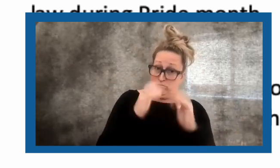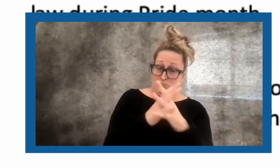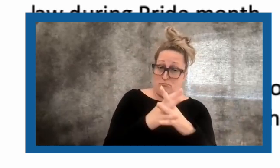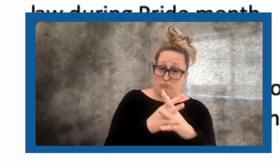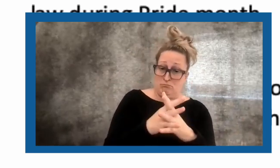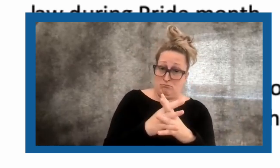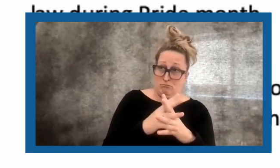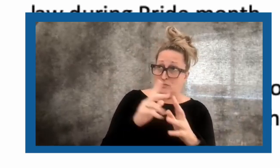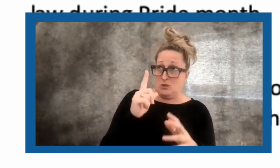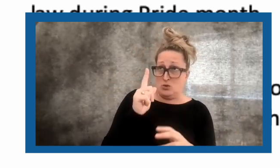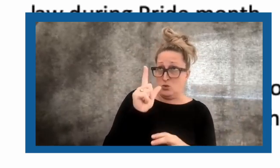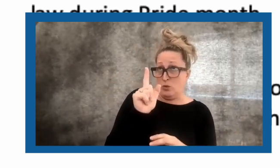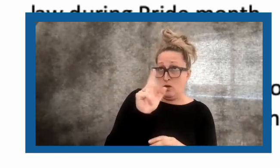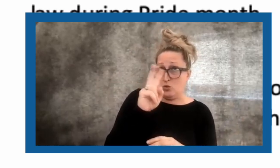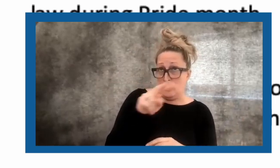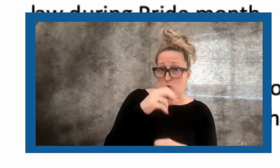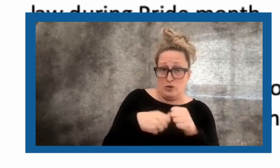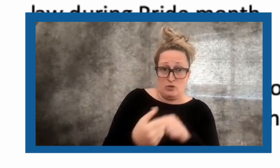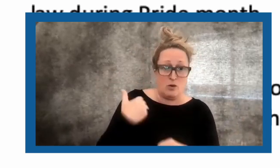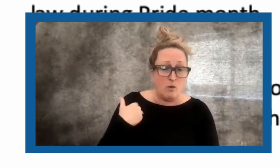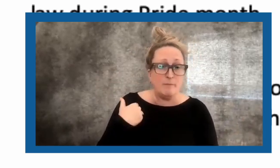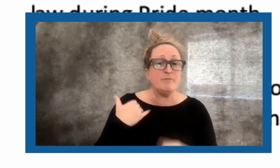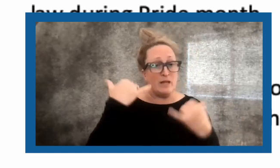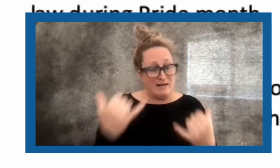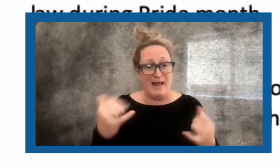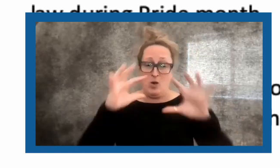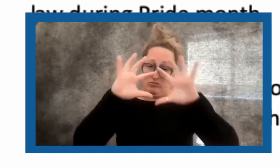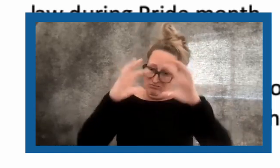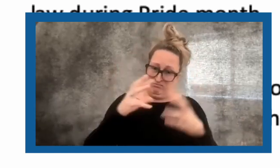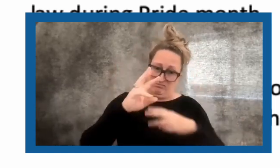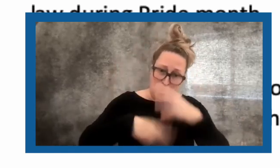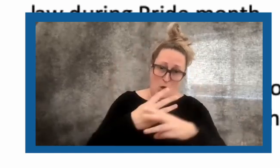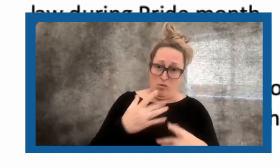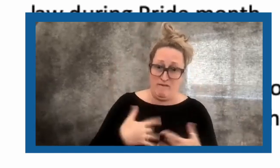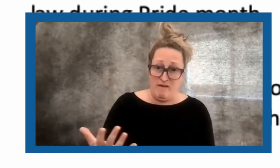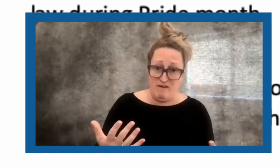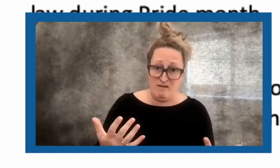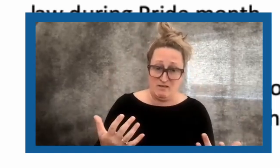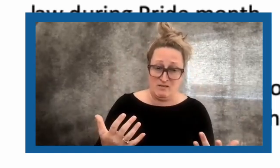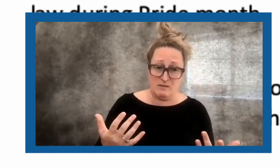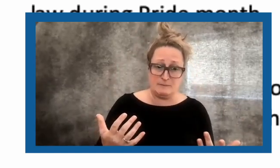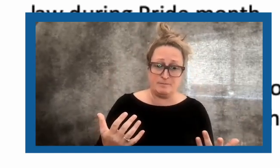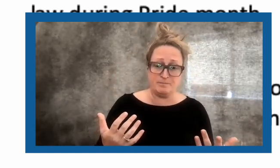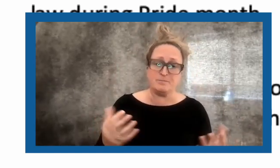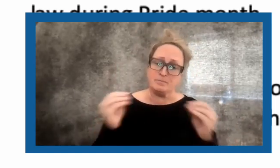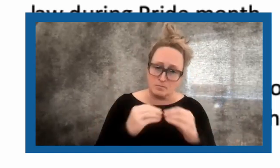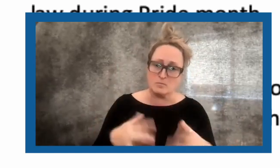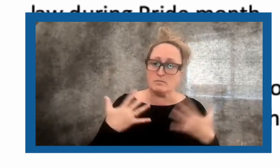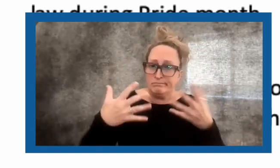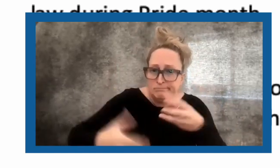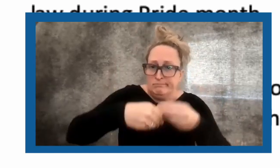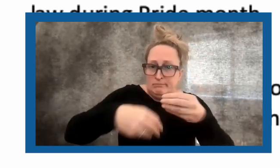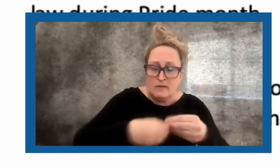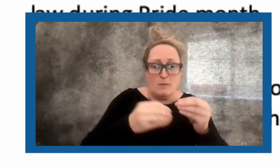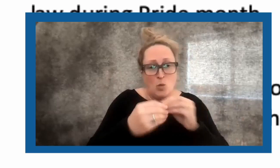21 years or so, 22 years ago, that's now this global event? More events are added each year,